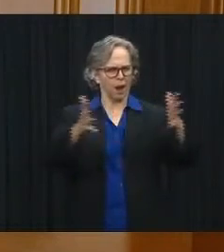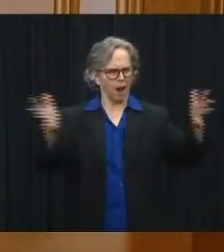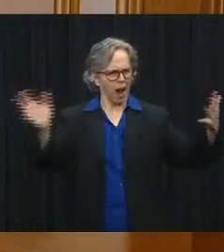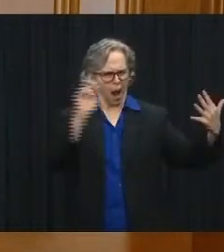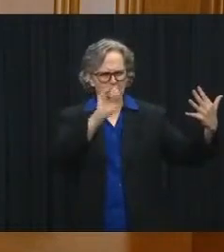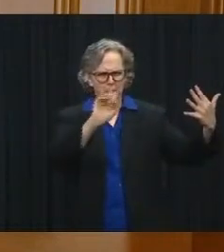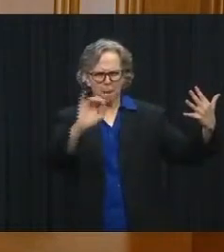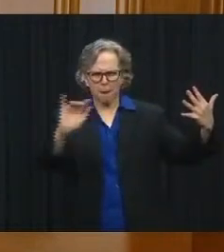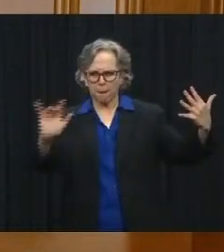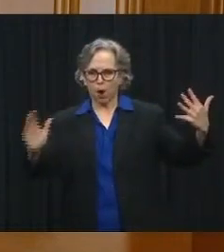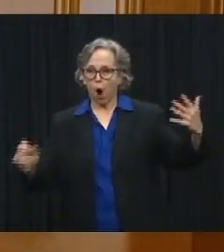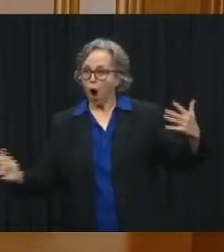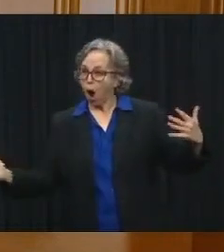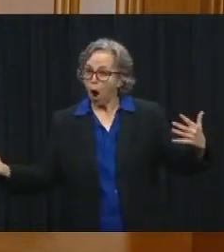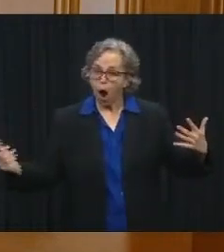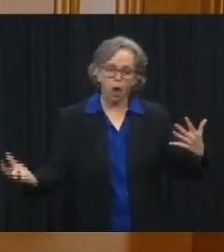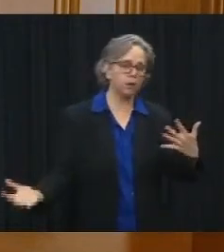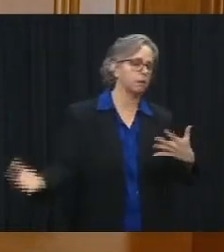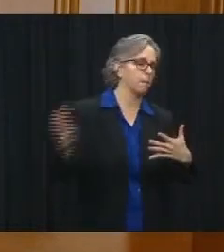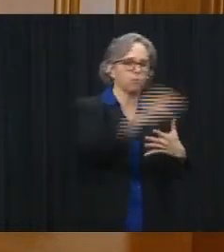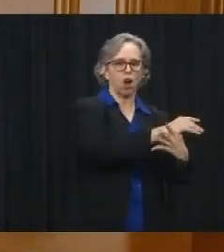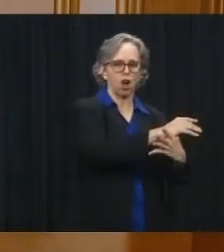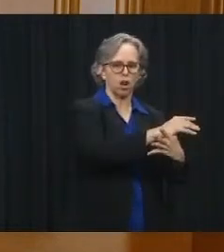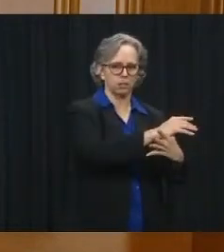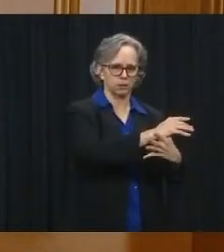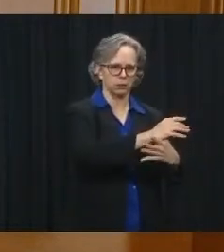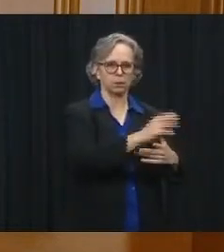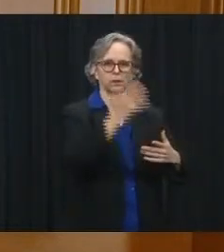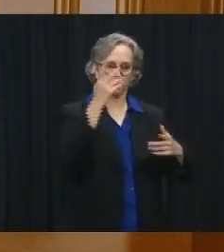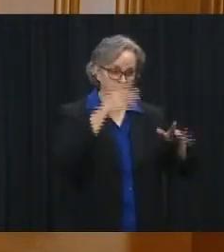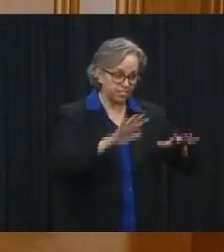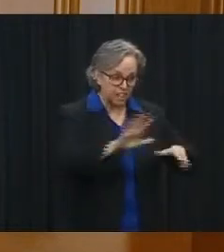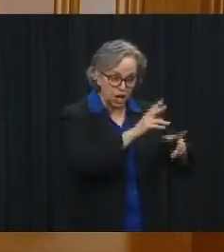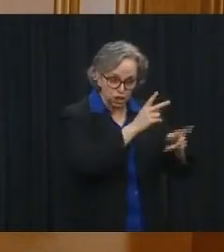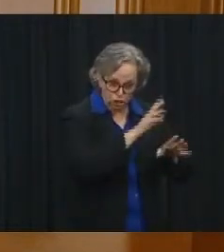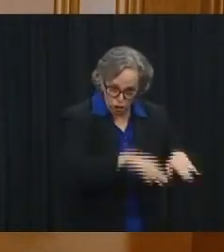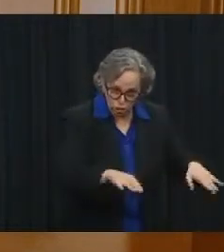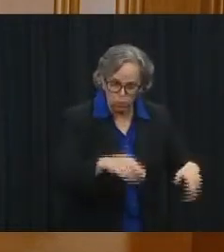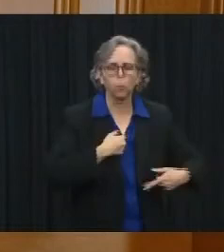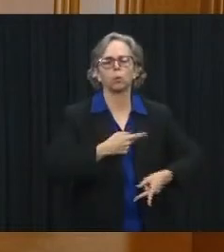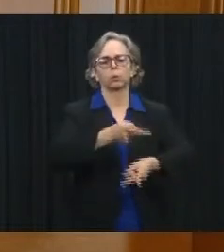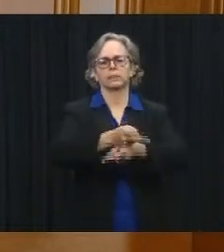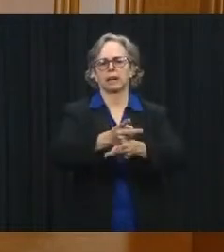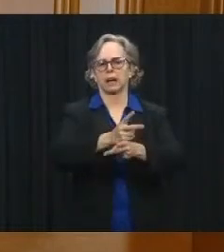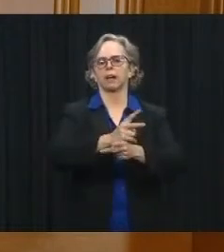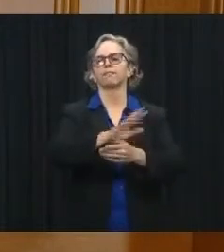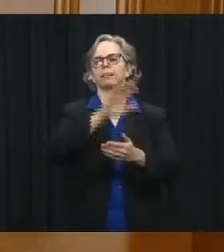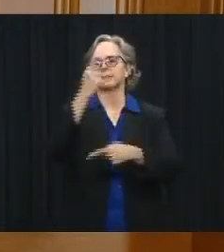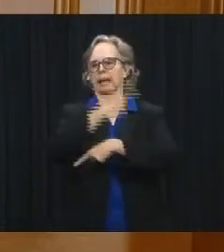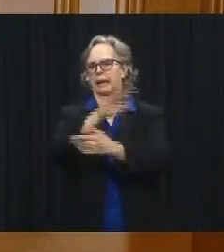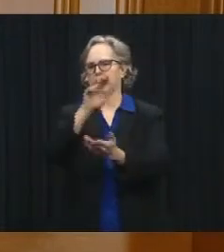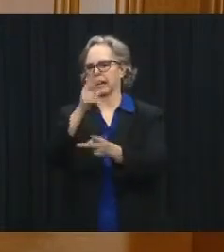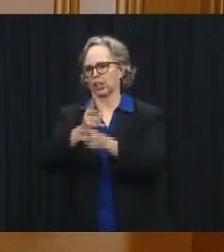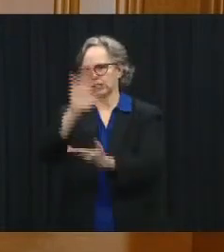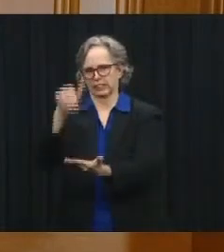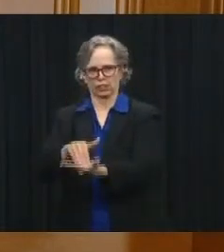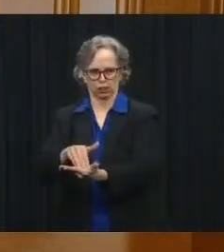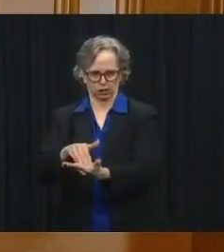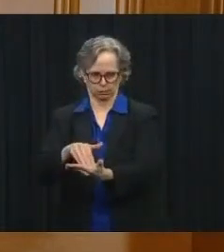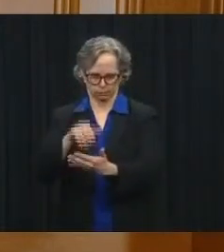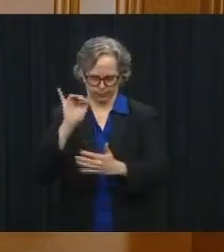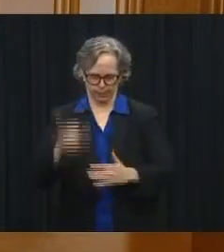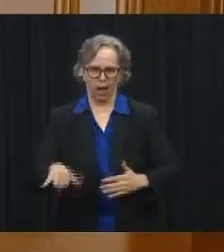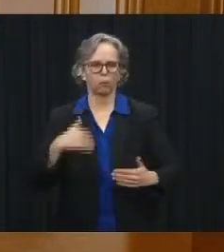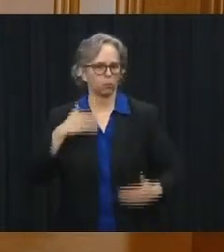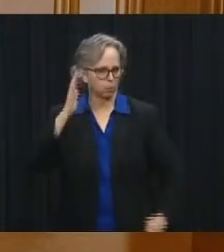priority. Again, this is a time of emergency. We felt it was very important to condense the number of kids in